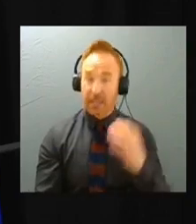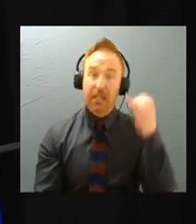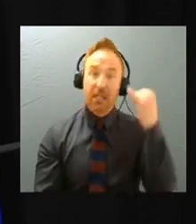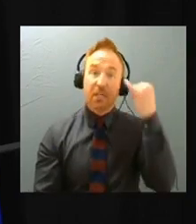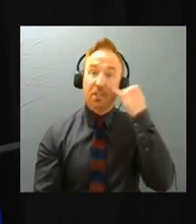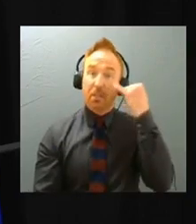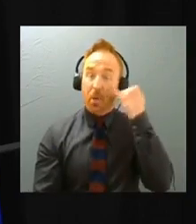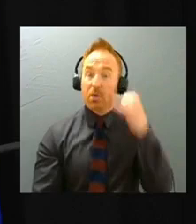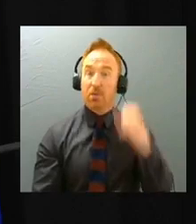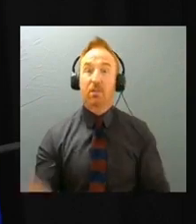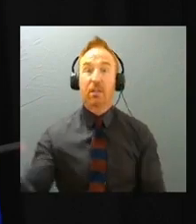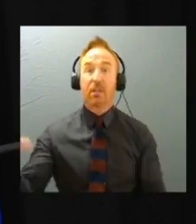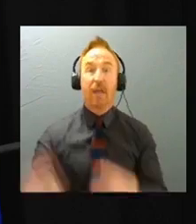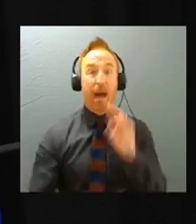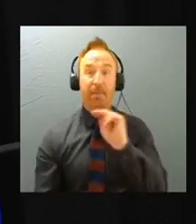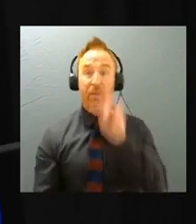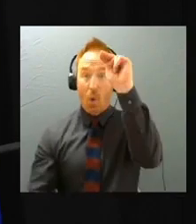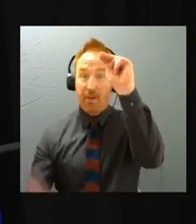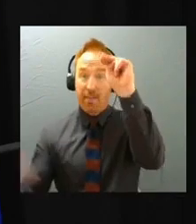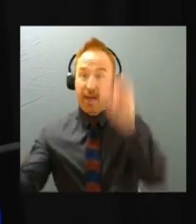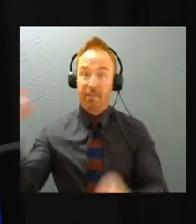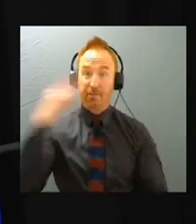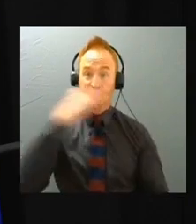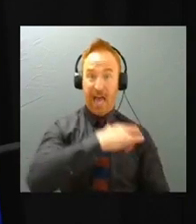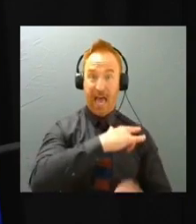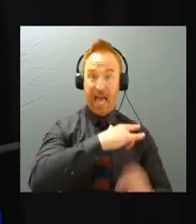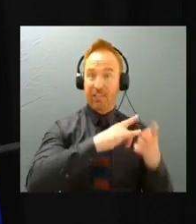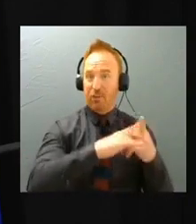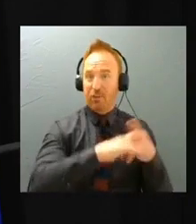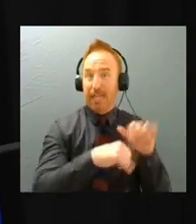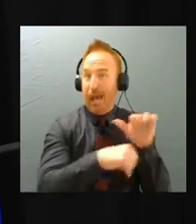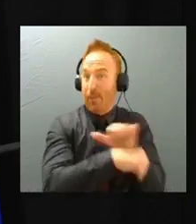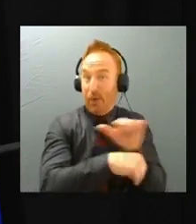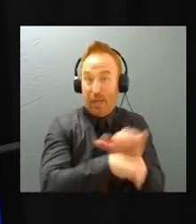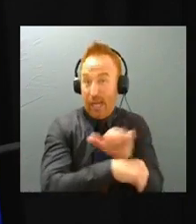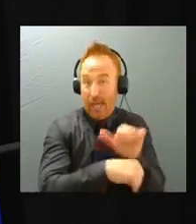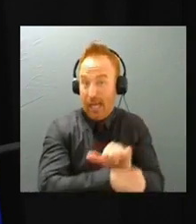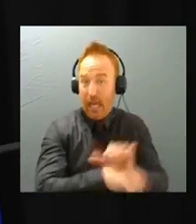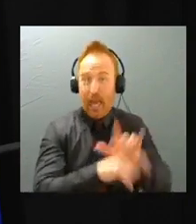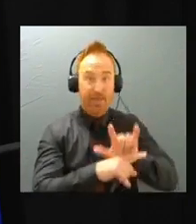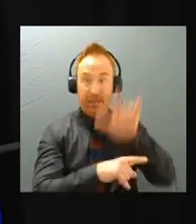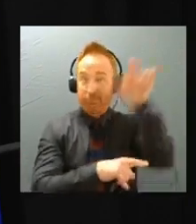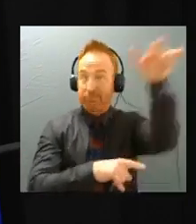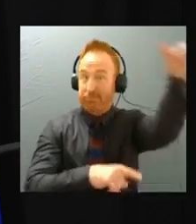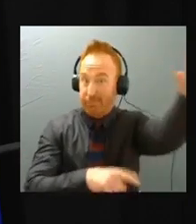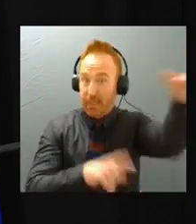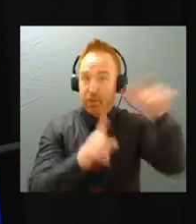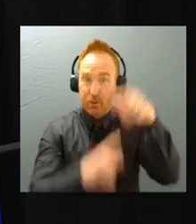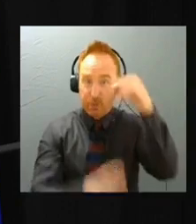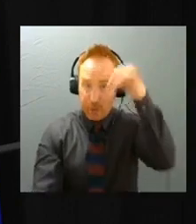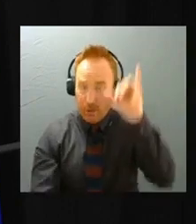provinces that still requires a 14-day isolation, then you as well would